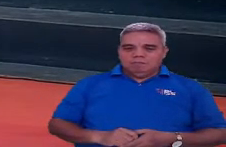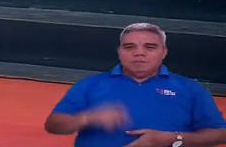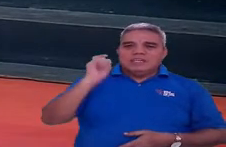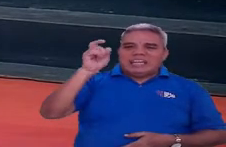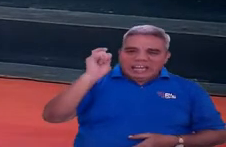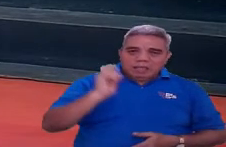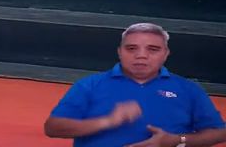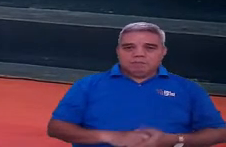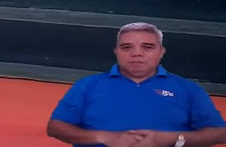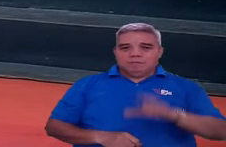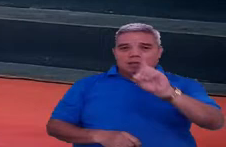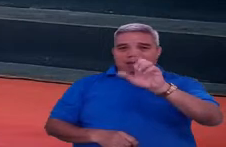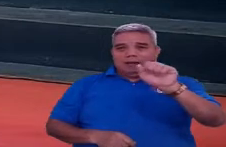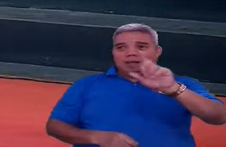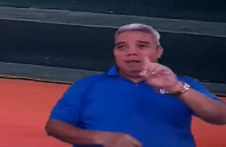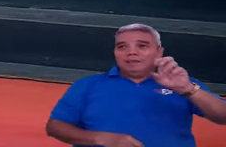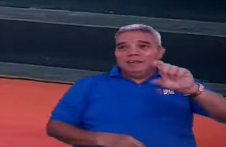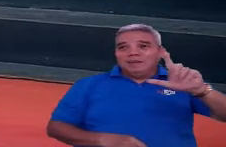dumadali.